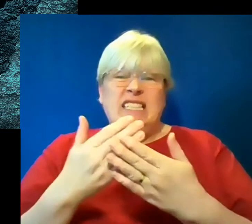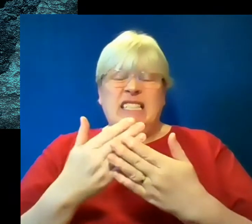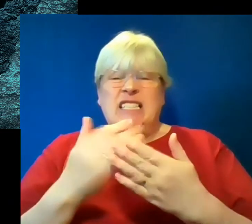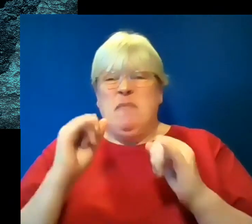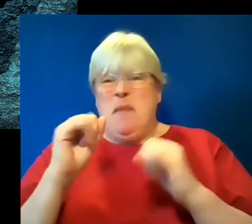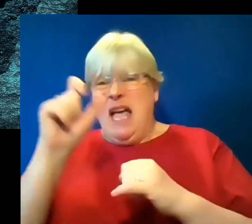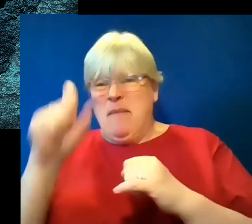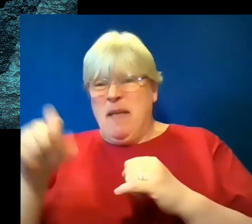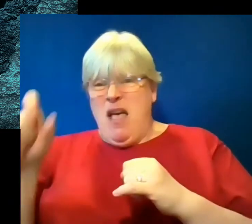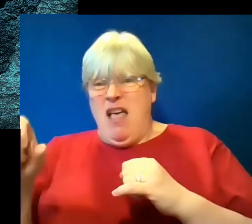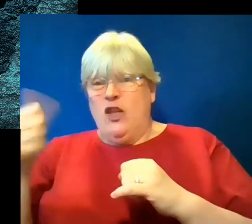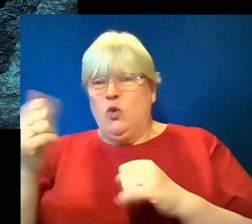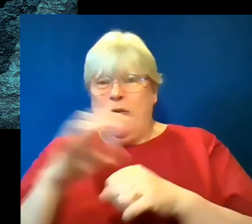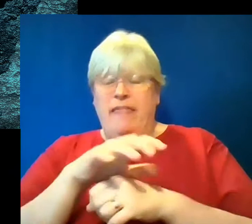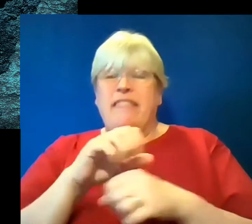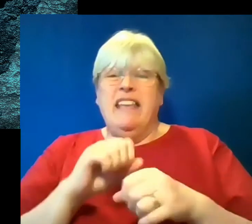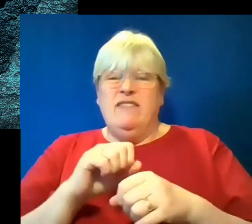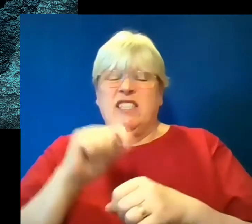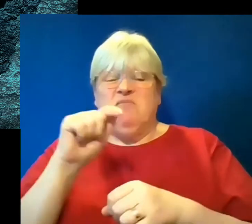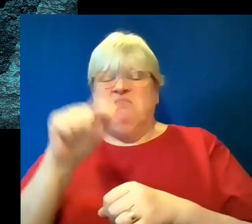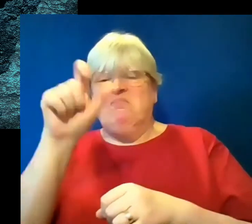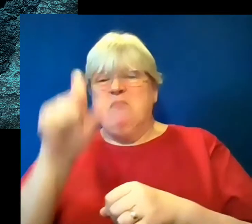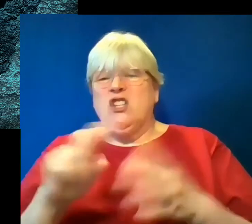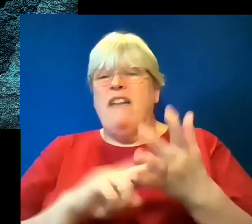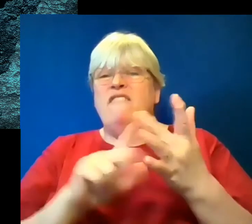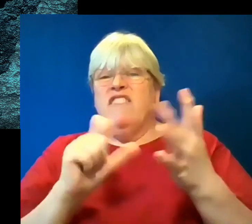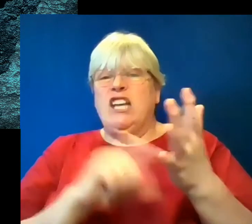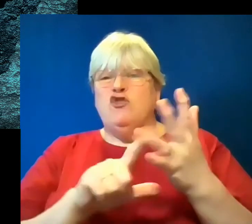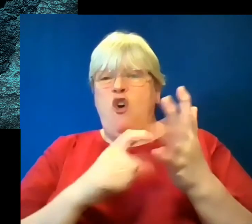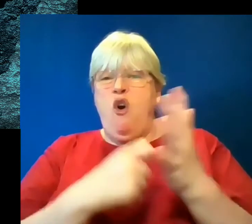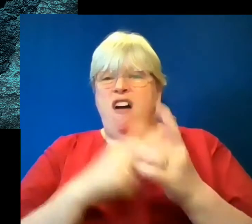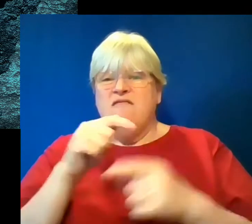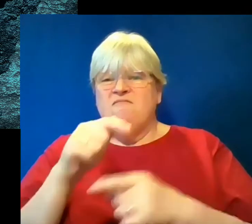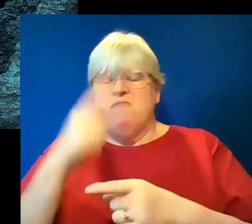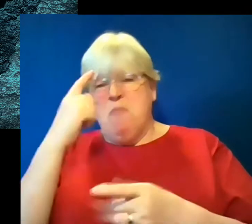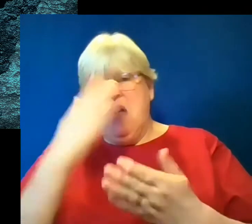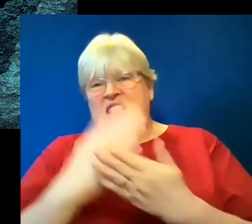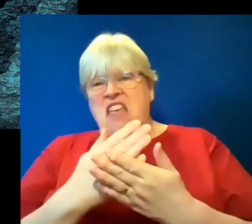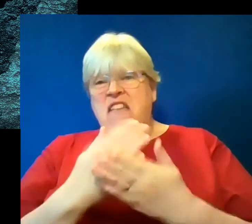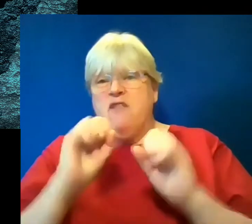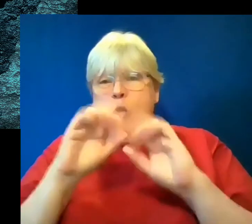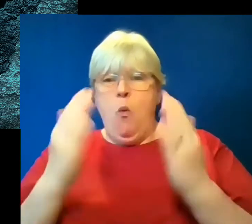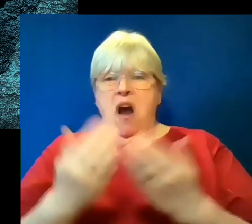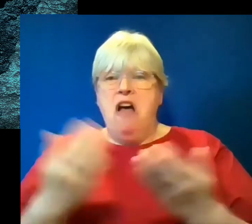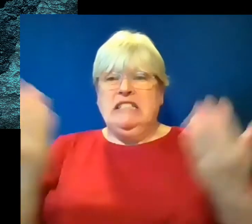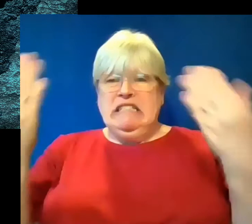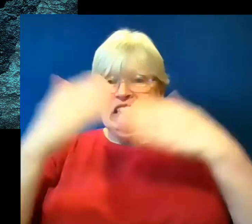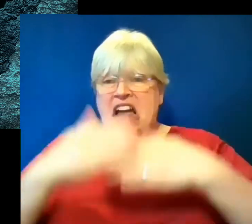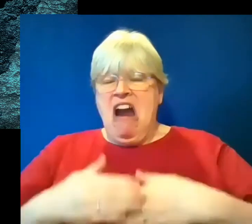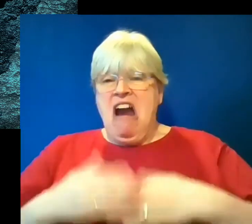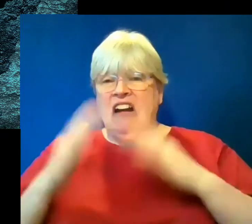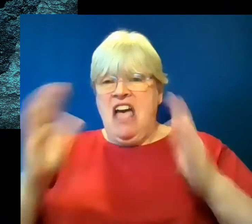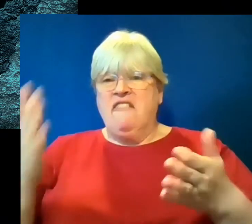The Good Thieves is somebody who has chosen to believe that the world is dark and the only way to operate in